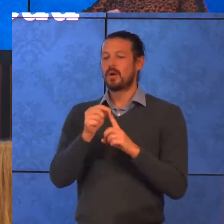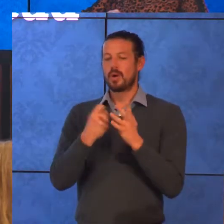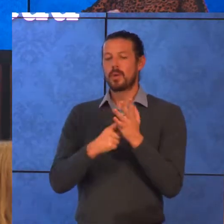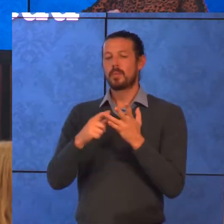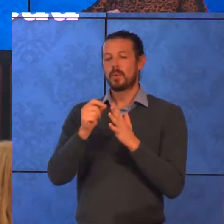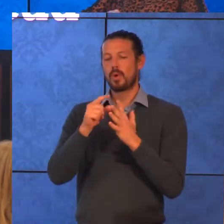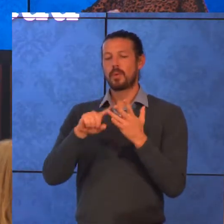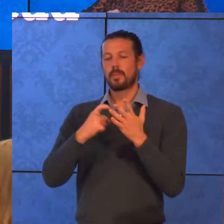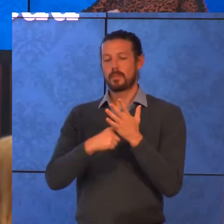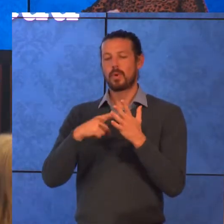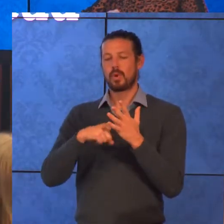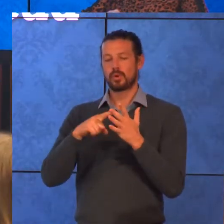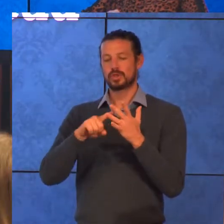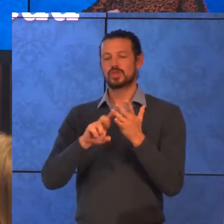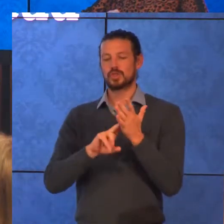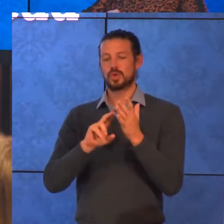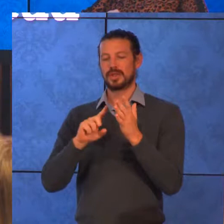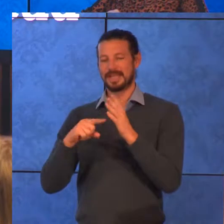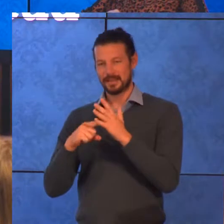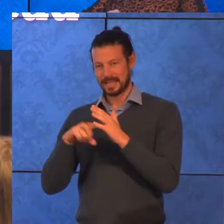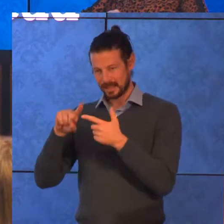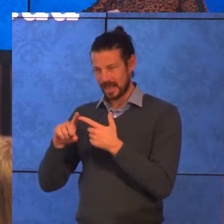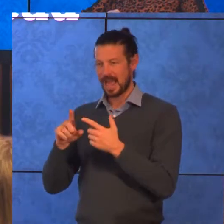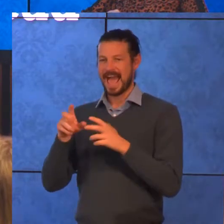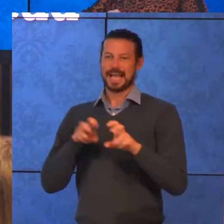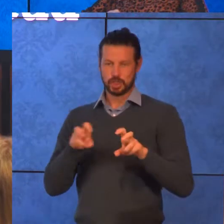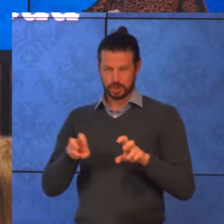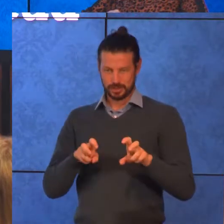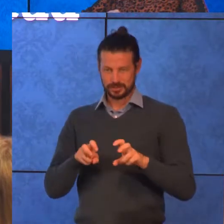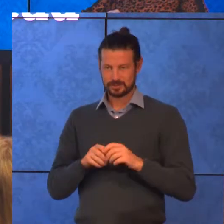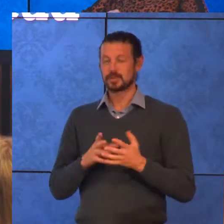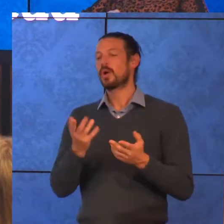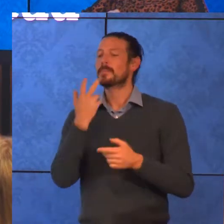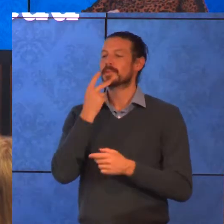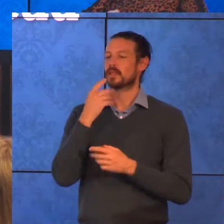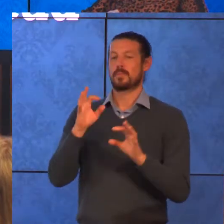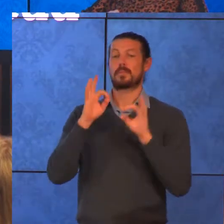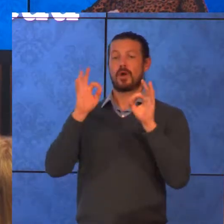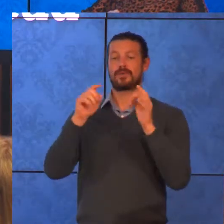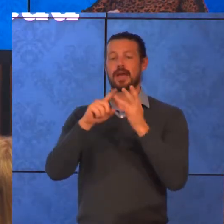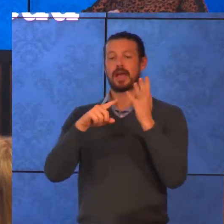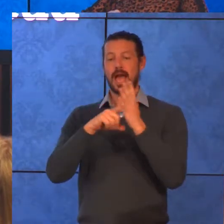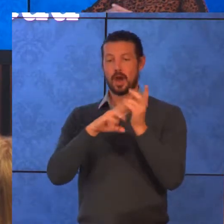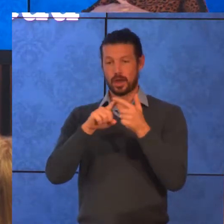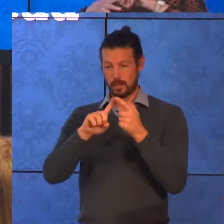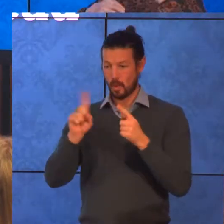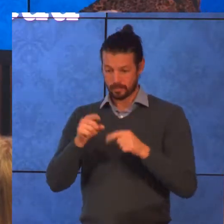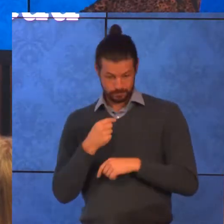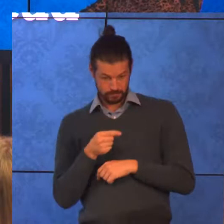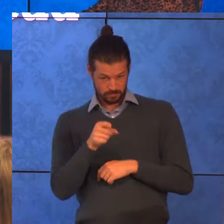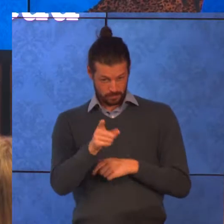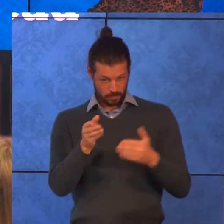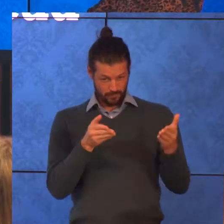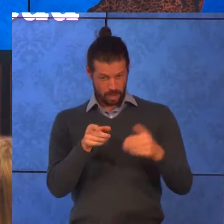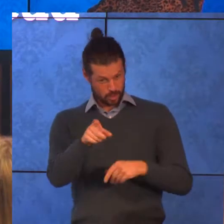that if the ideal outcome is that somebody is directed to improve, then we can